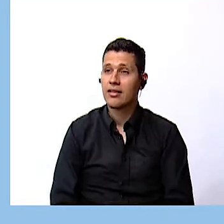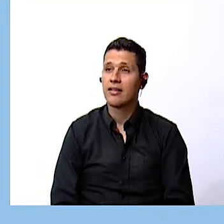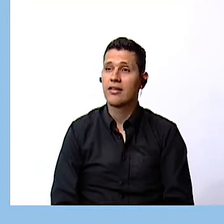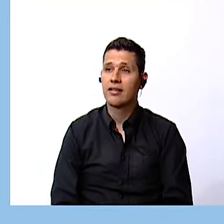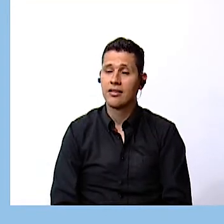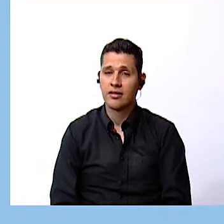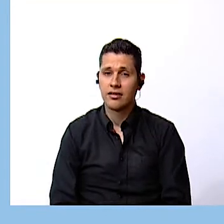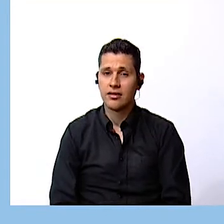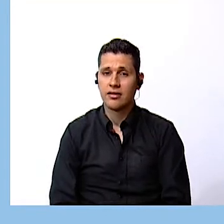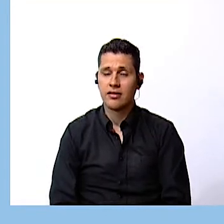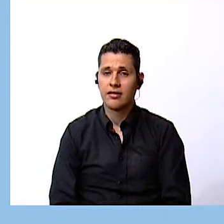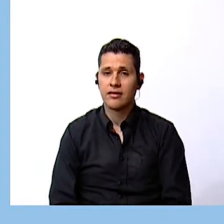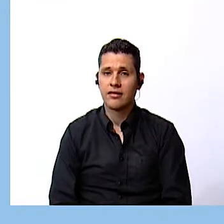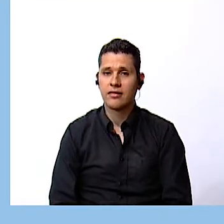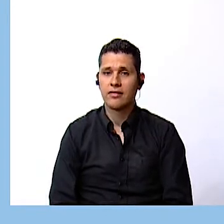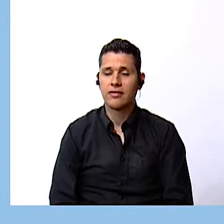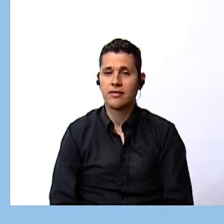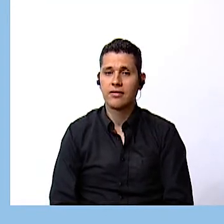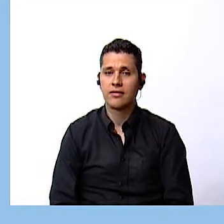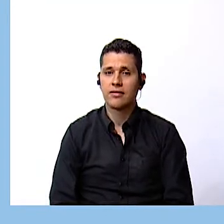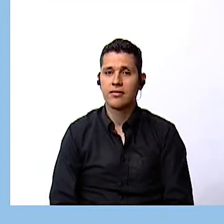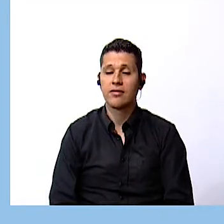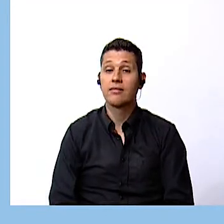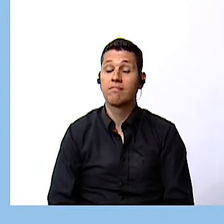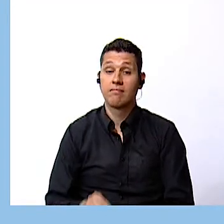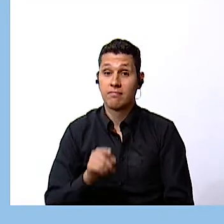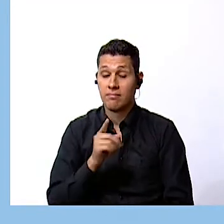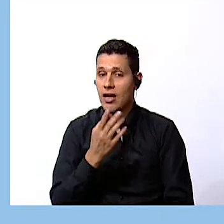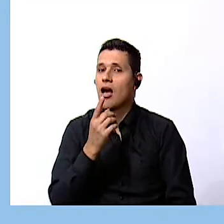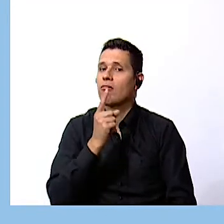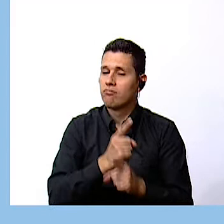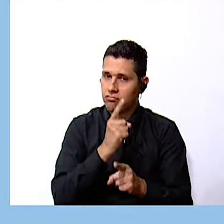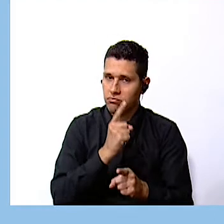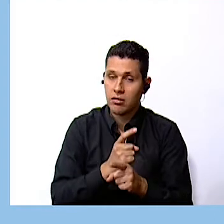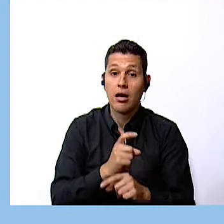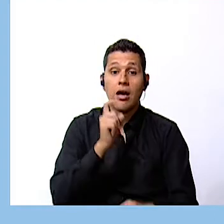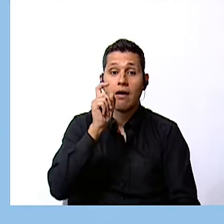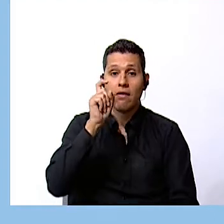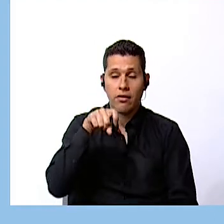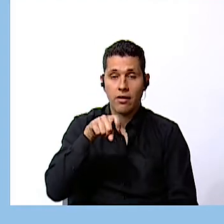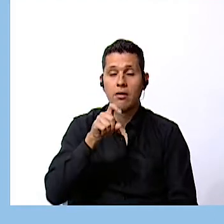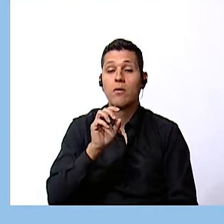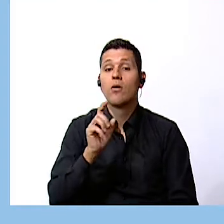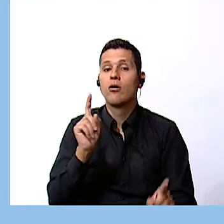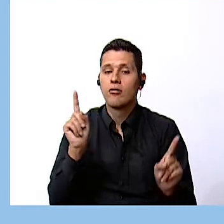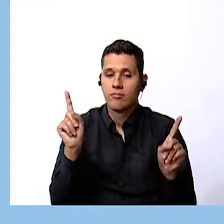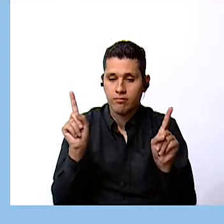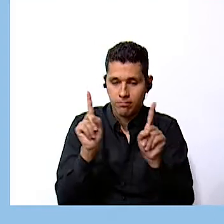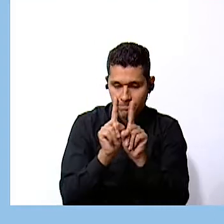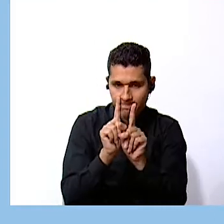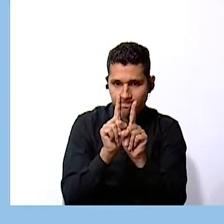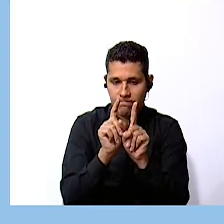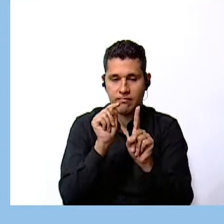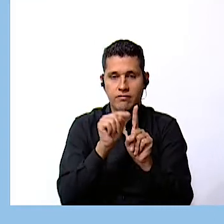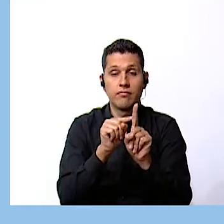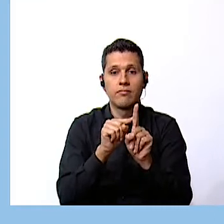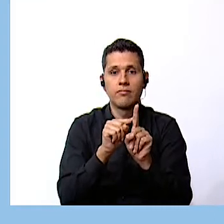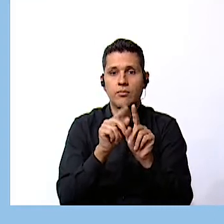next person or after the next person. Exacto. Hay que colocarse a la par de una